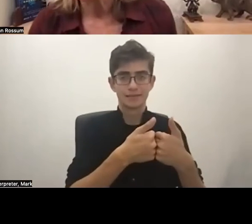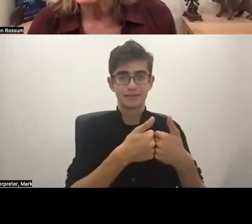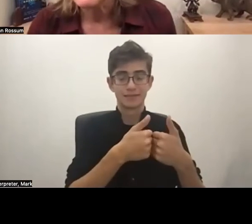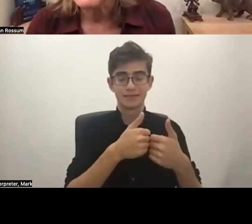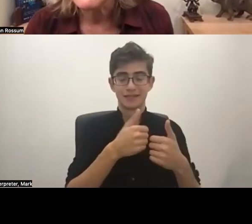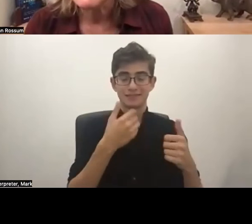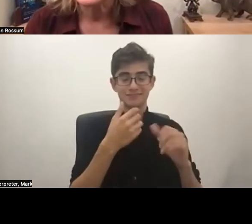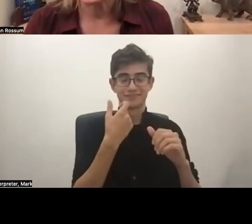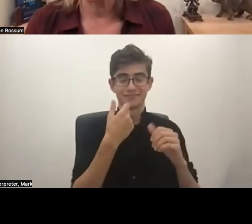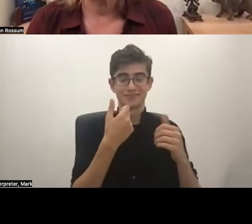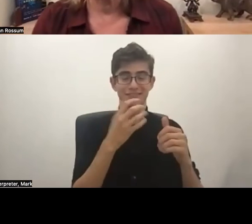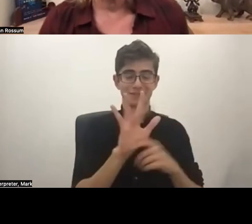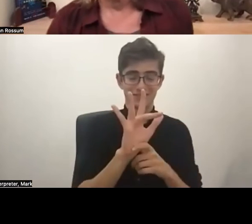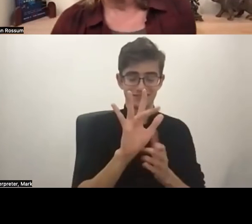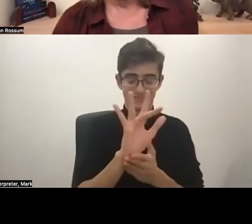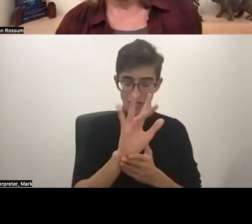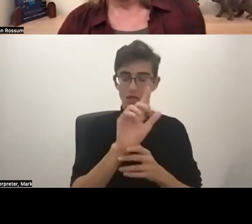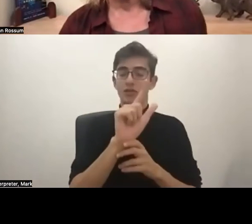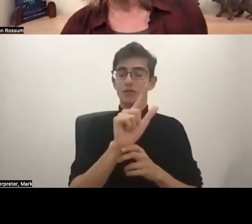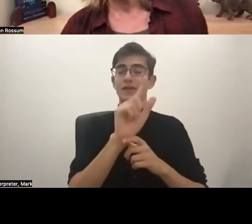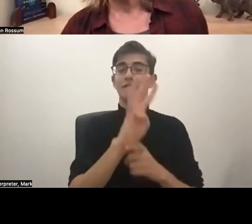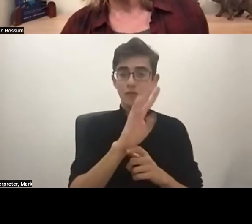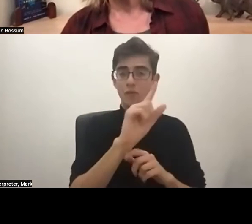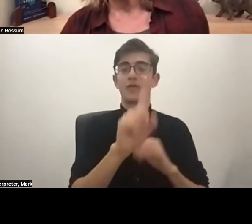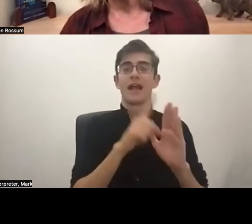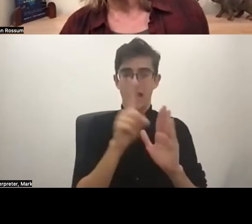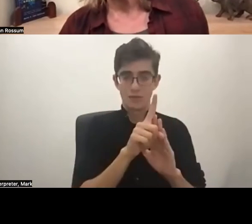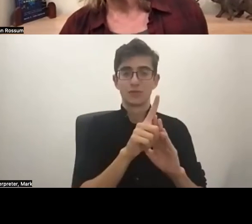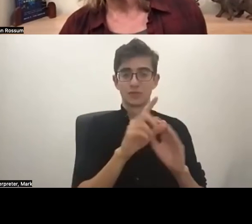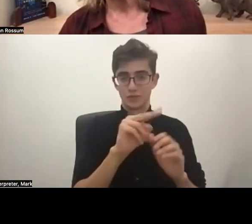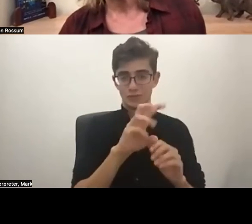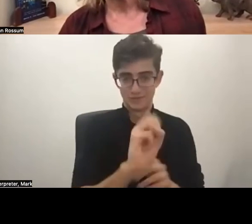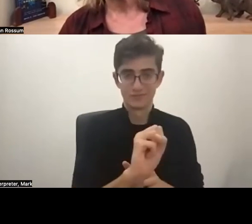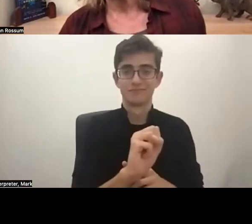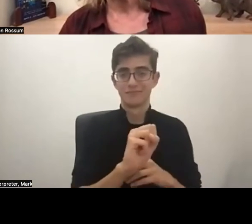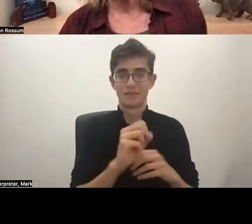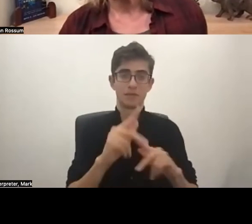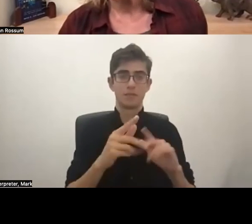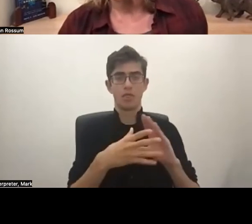hours in a day, 24-hour news cycle and one-liners?